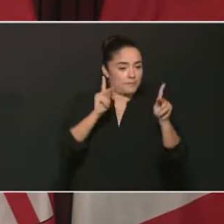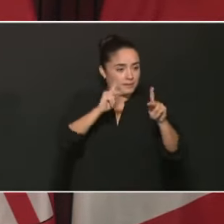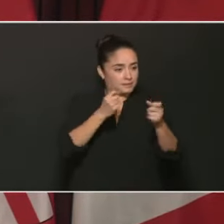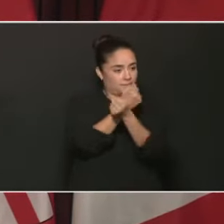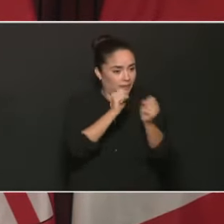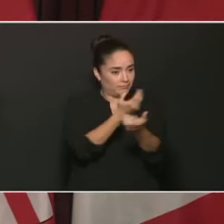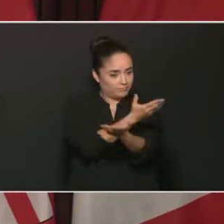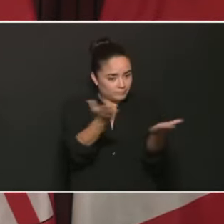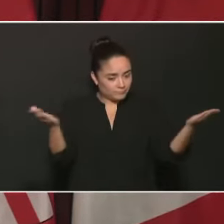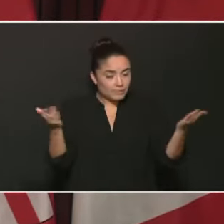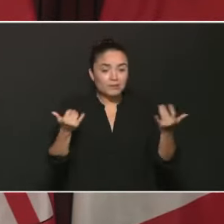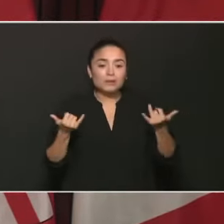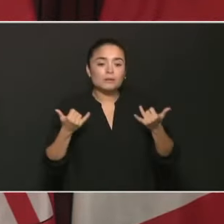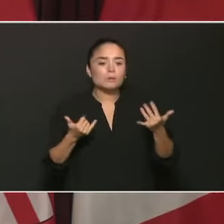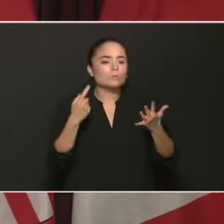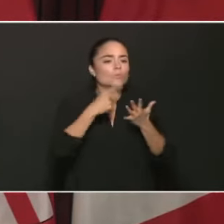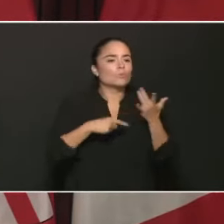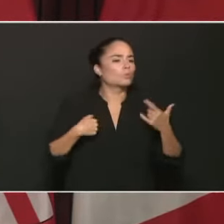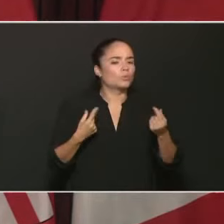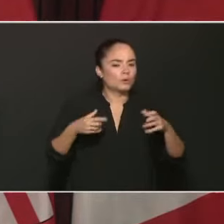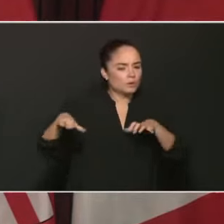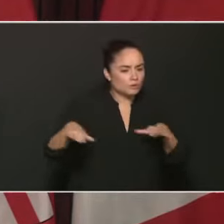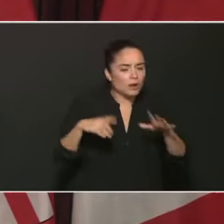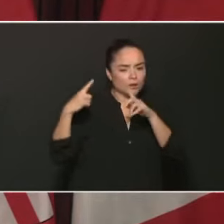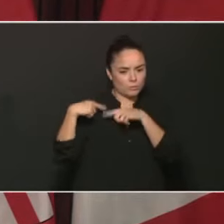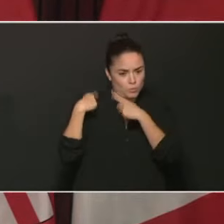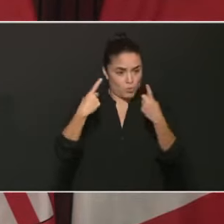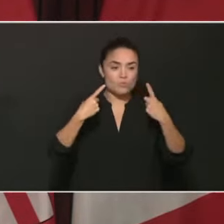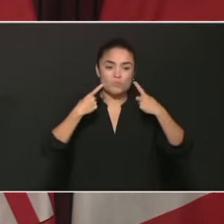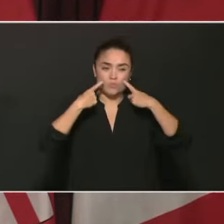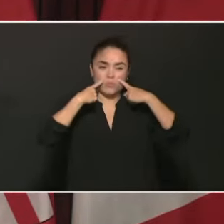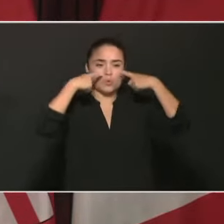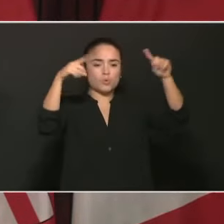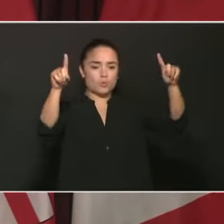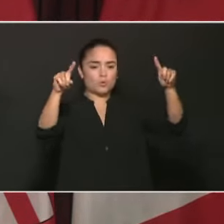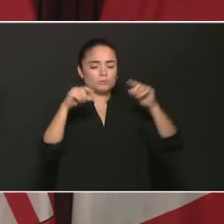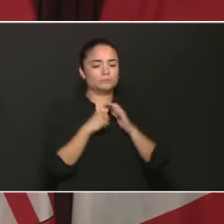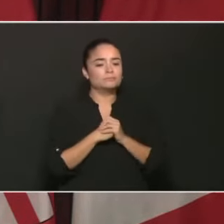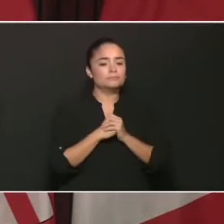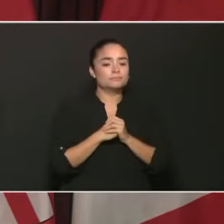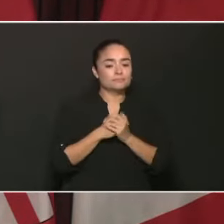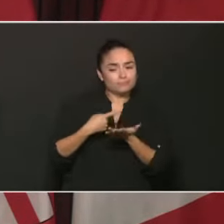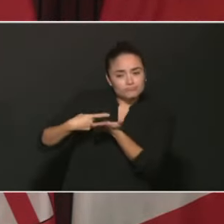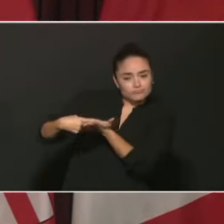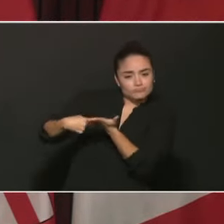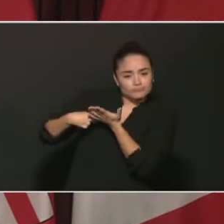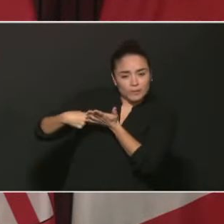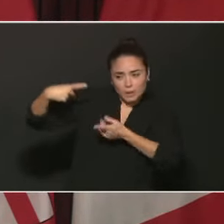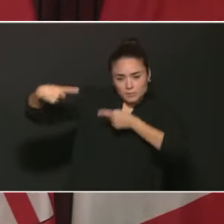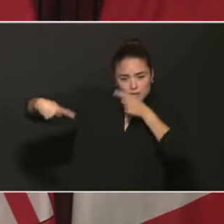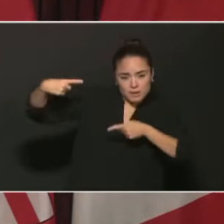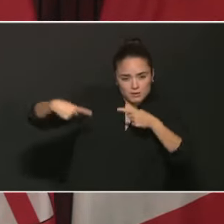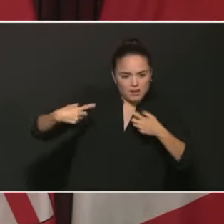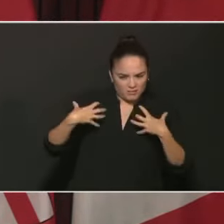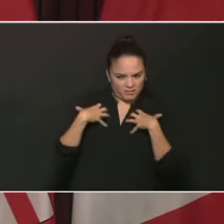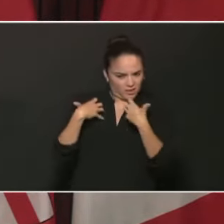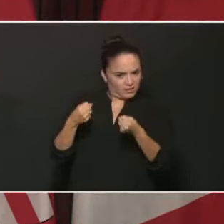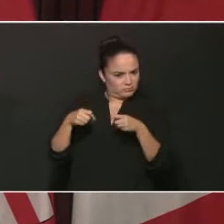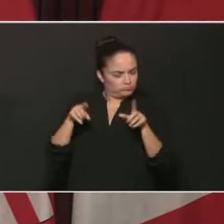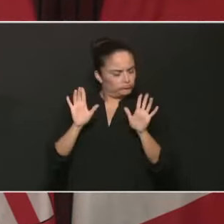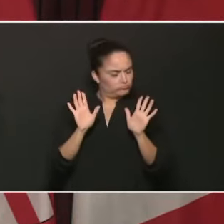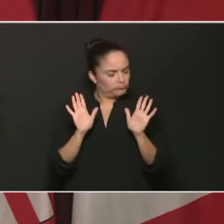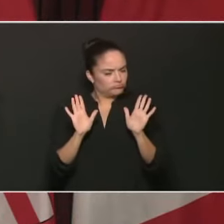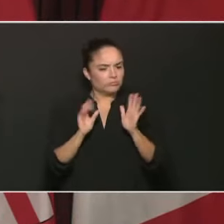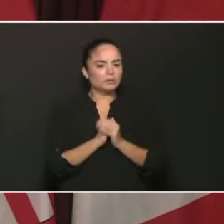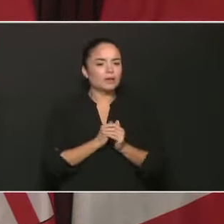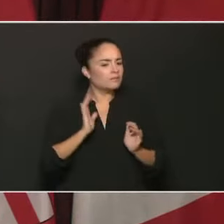healthy and absolutely open to discussing these issues, but eventually a decision has to be made based on